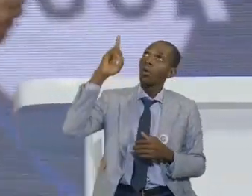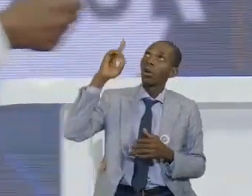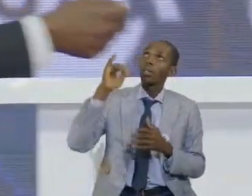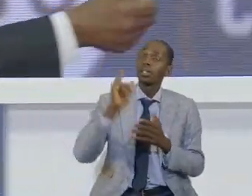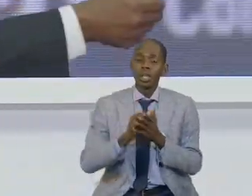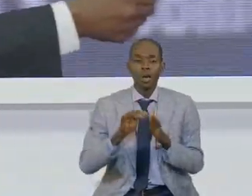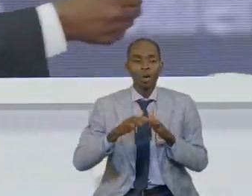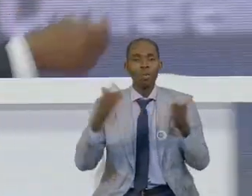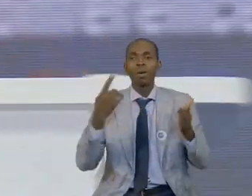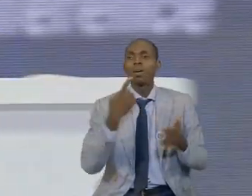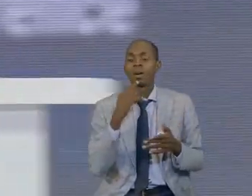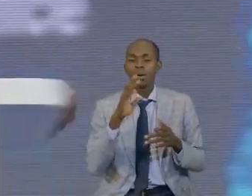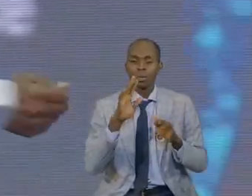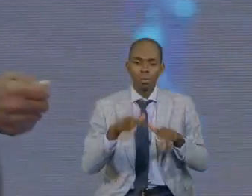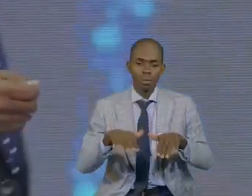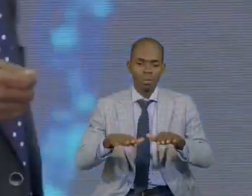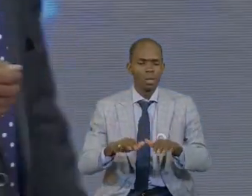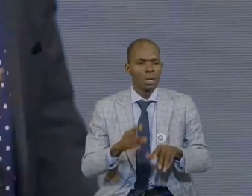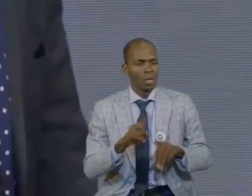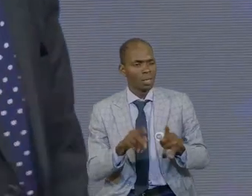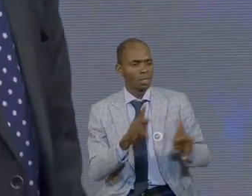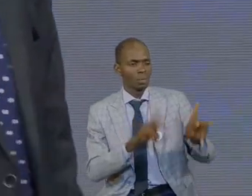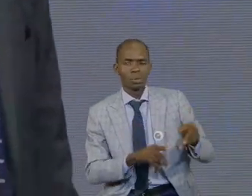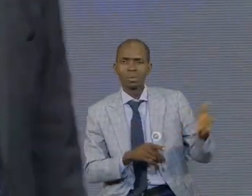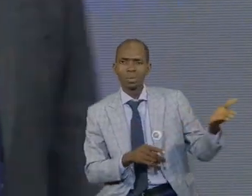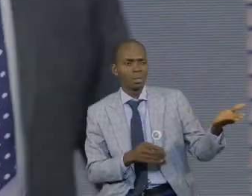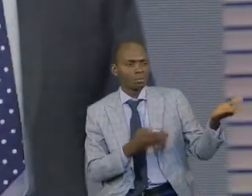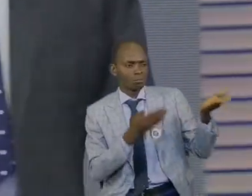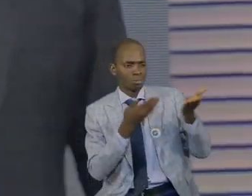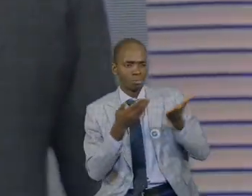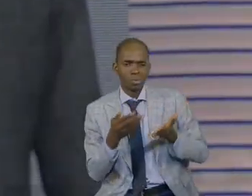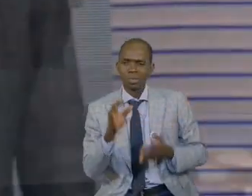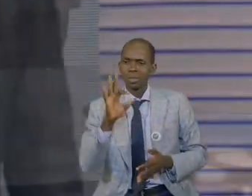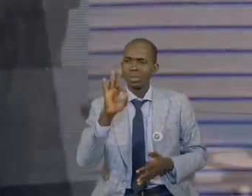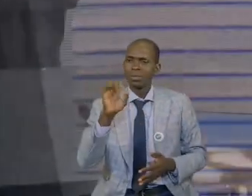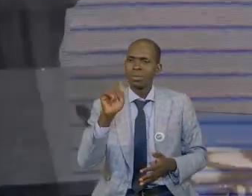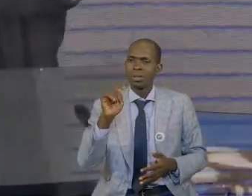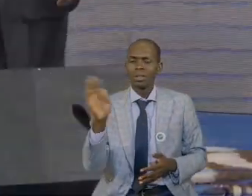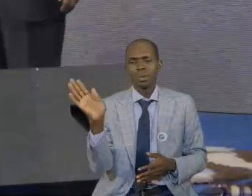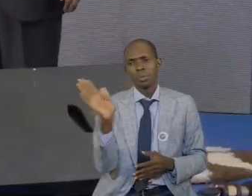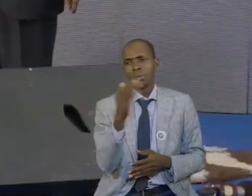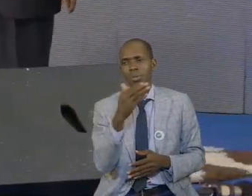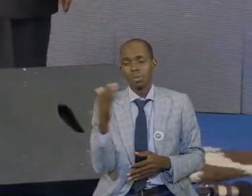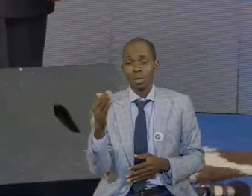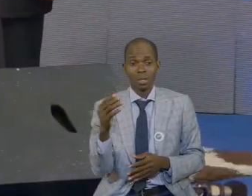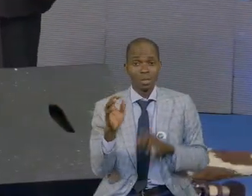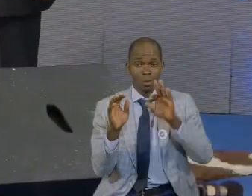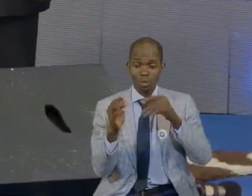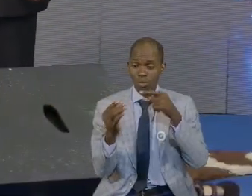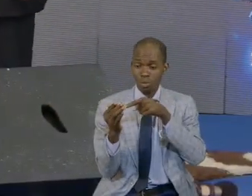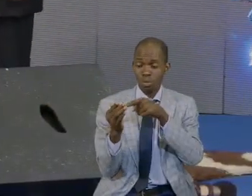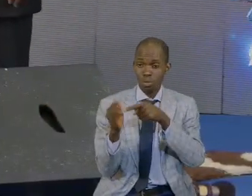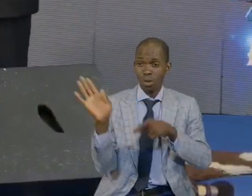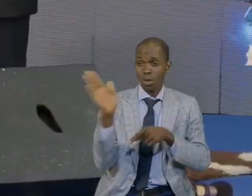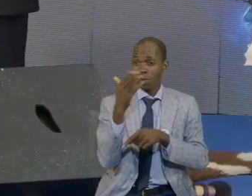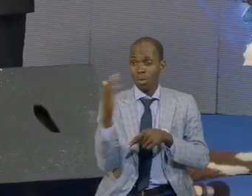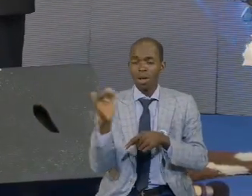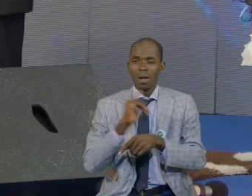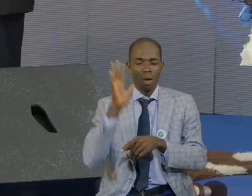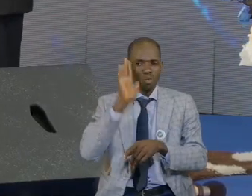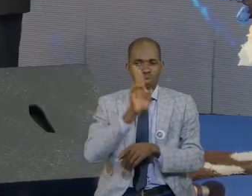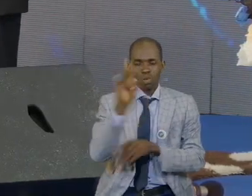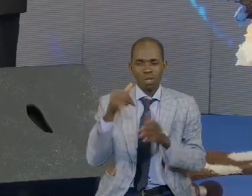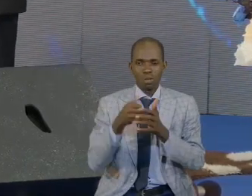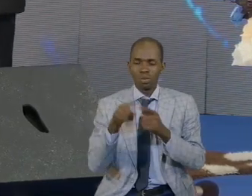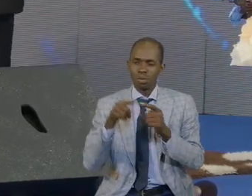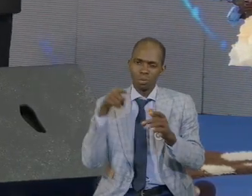people come with feathers in their hand. And you say, I will kill you with this.